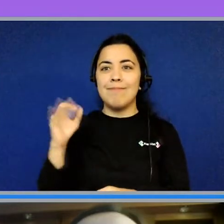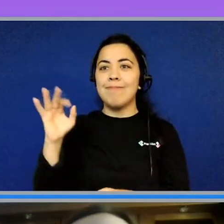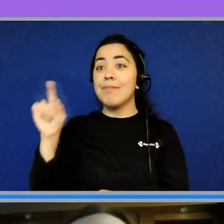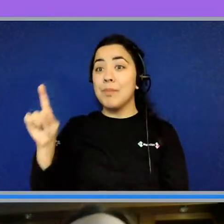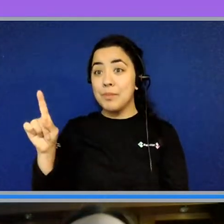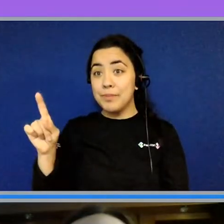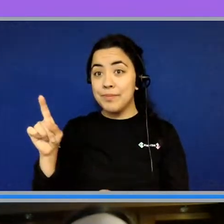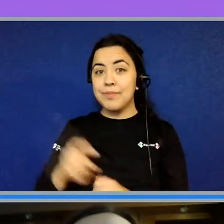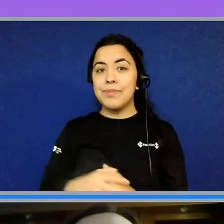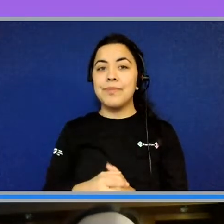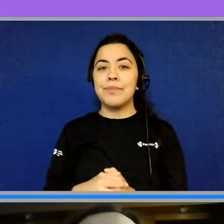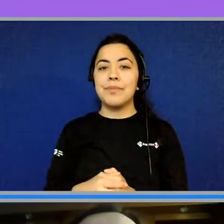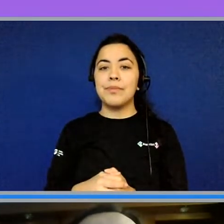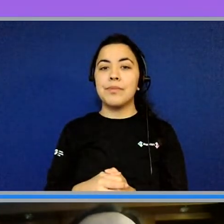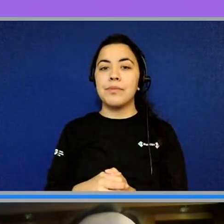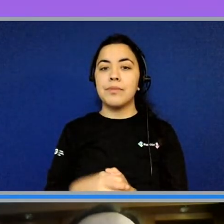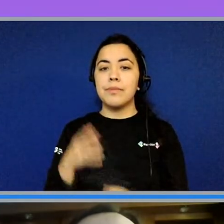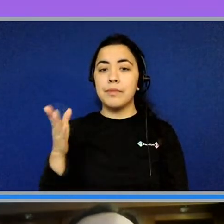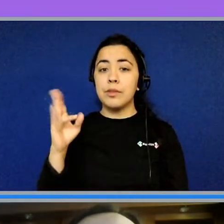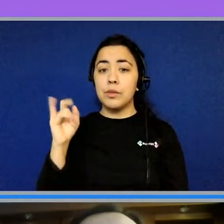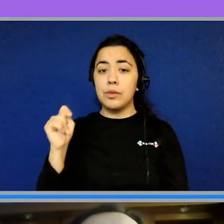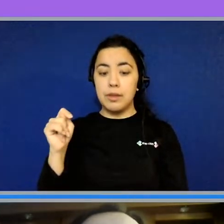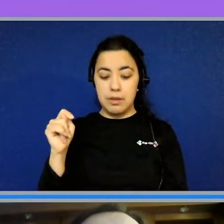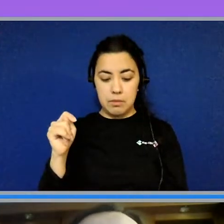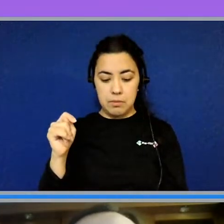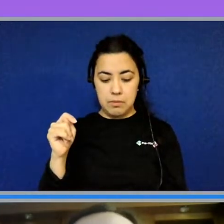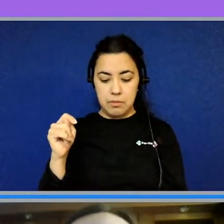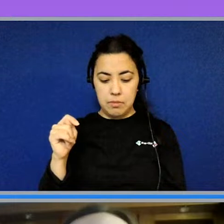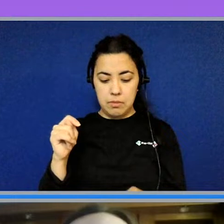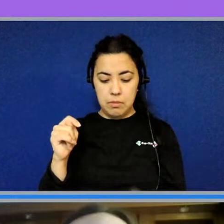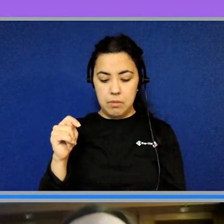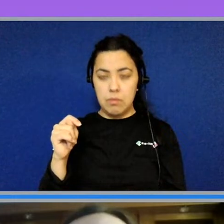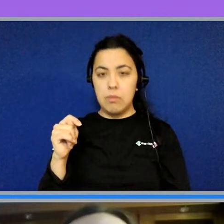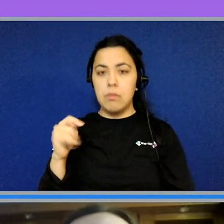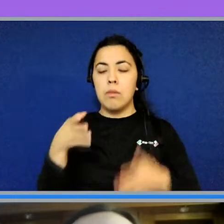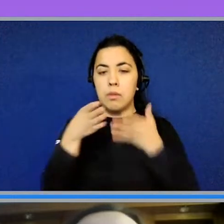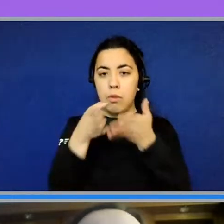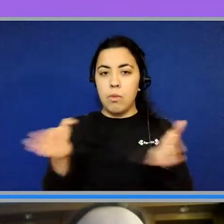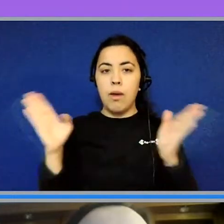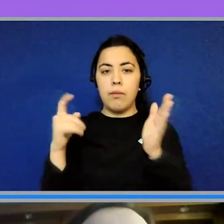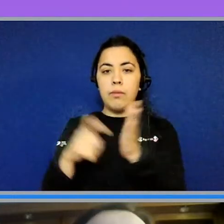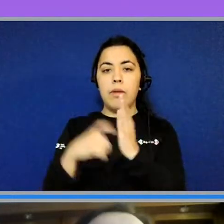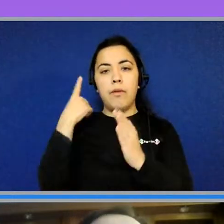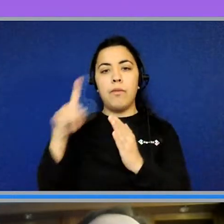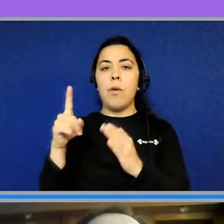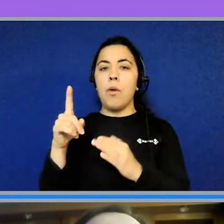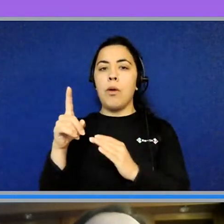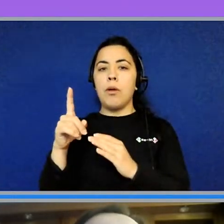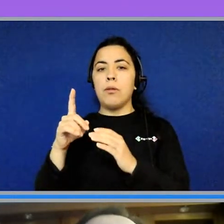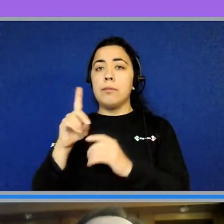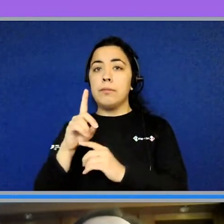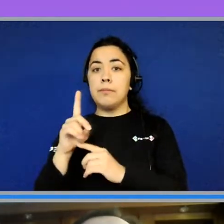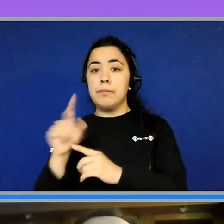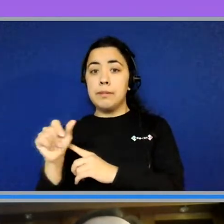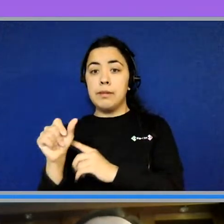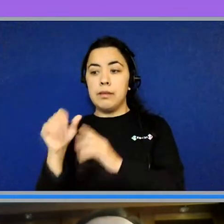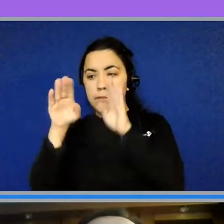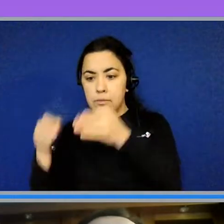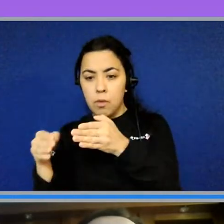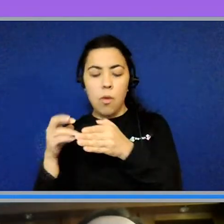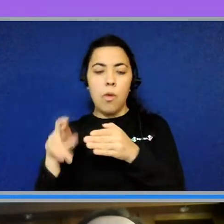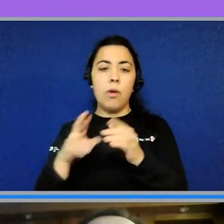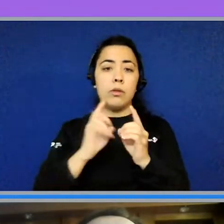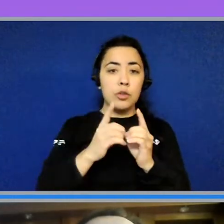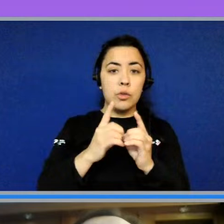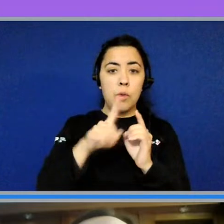unit has a very wide mandate on disabilities. It's not only about accessibility or digital accessibility, because the unit where I